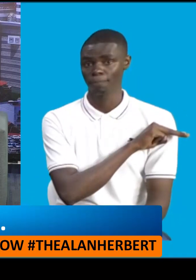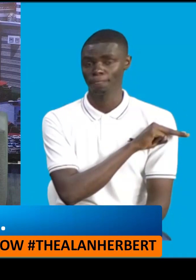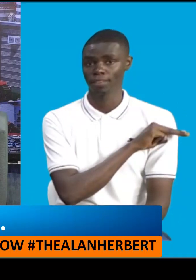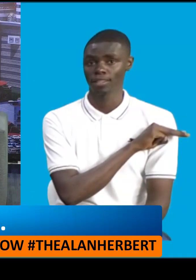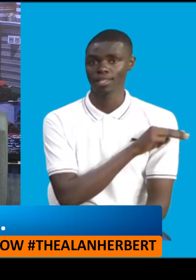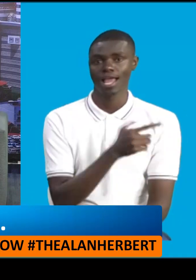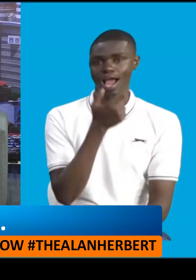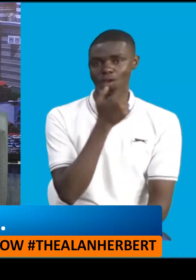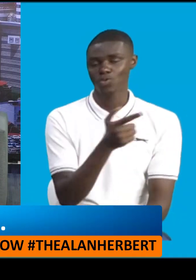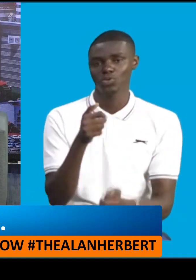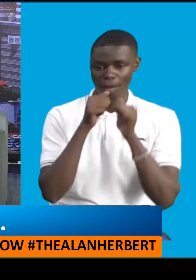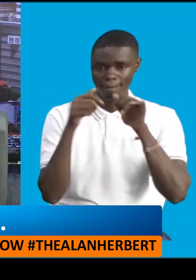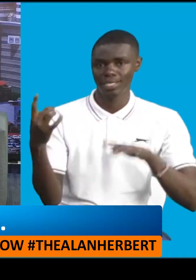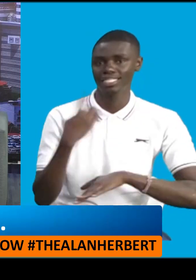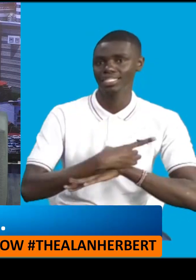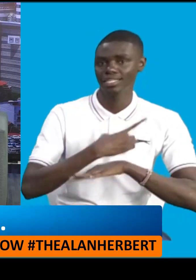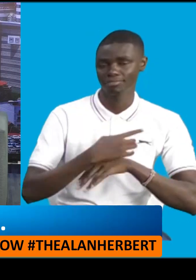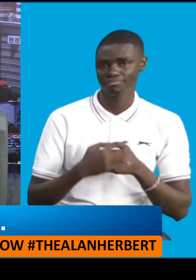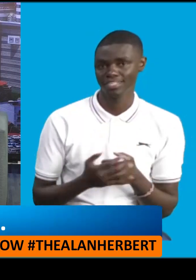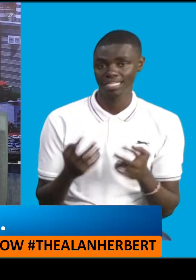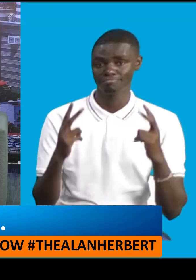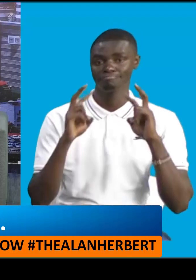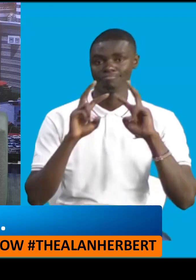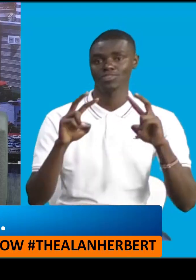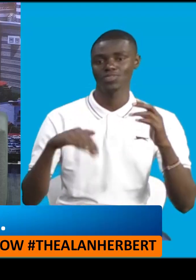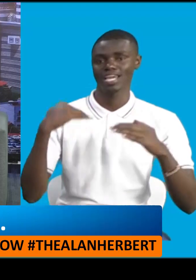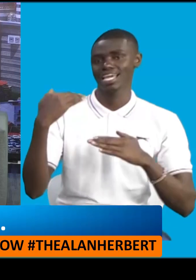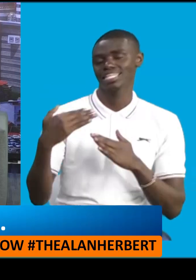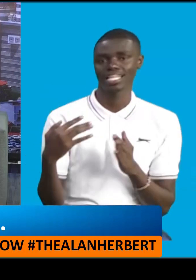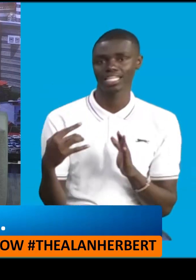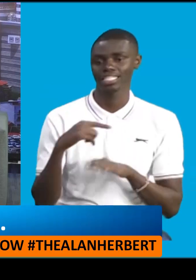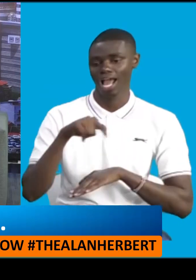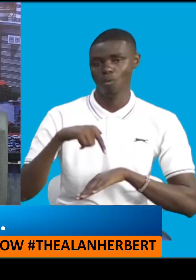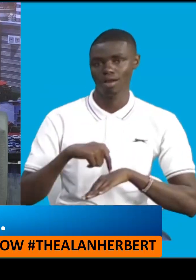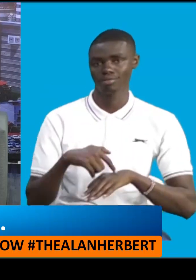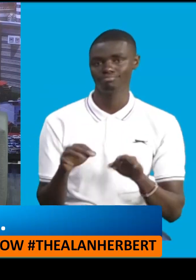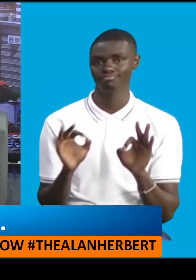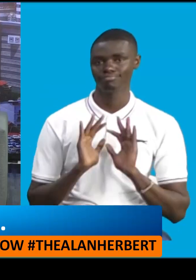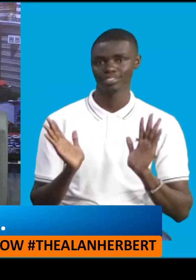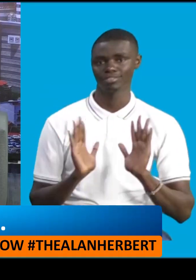Gideon Minor. I wish you a blessed day and see you in the next one.